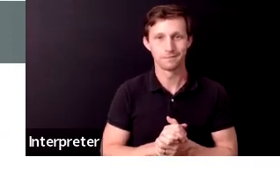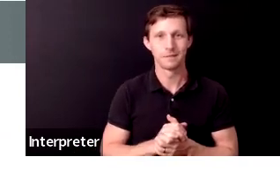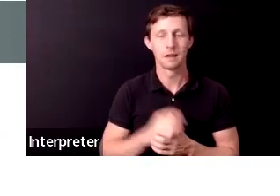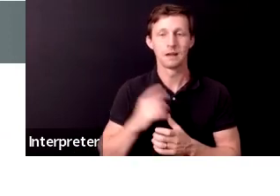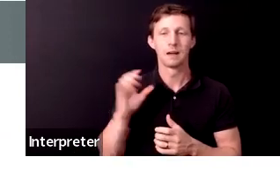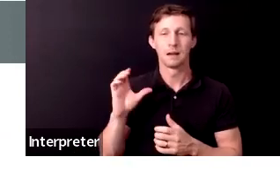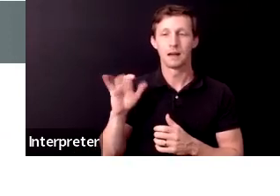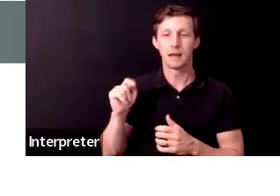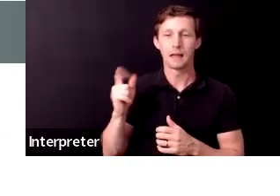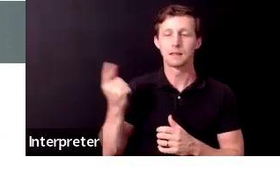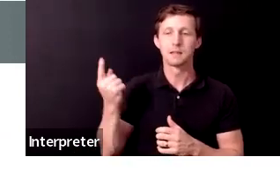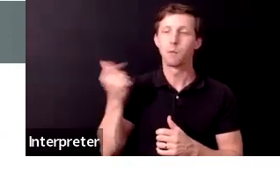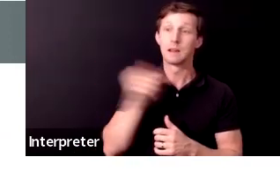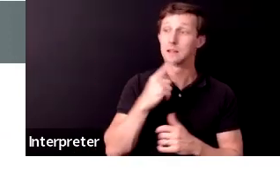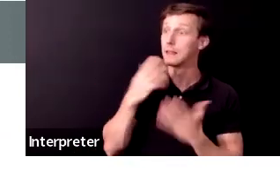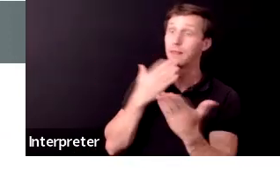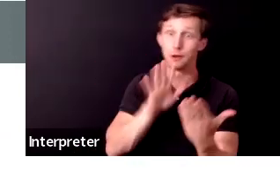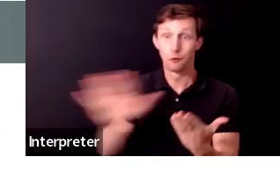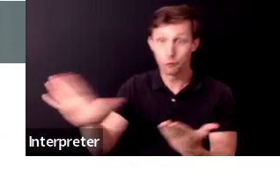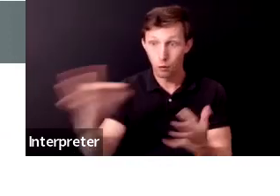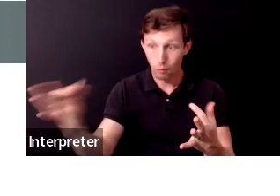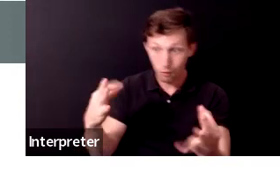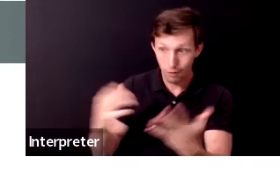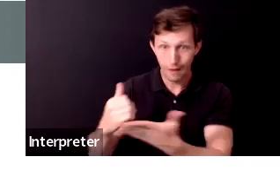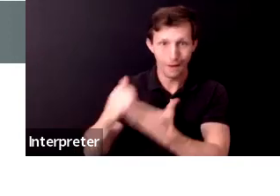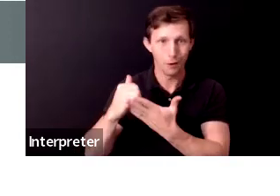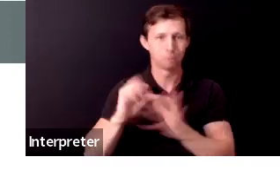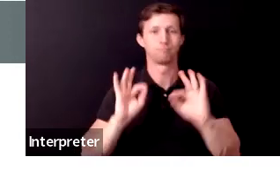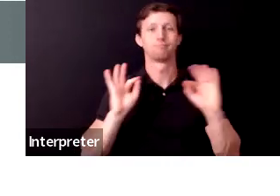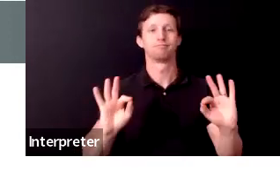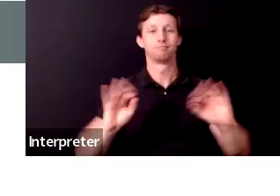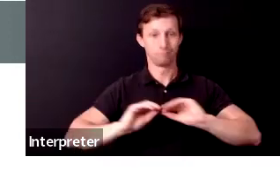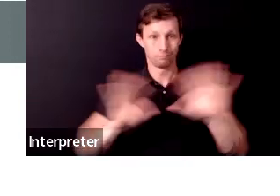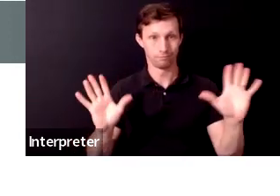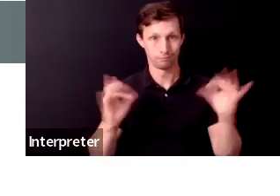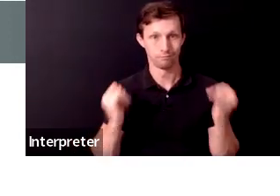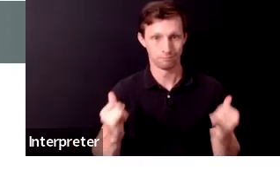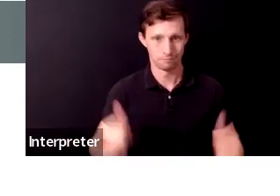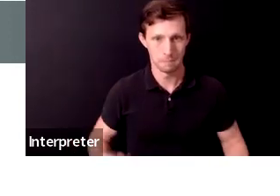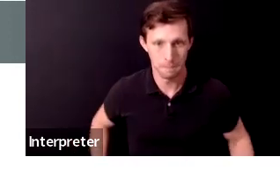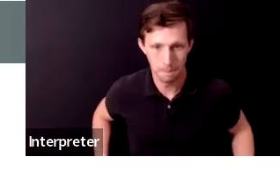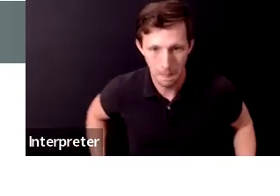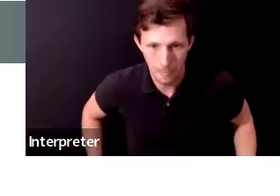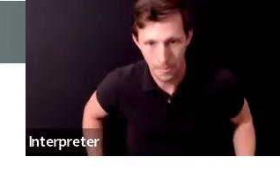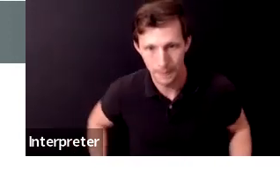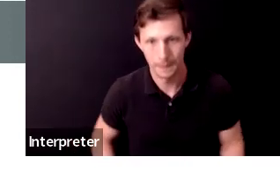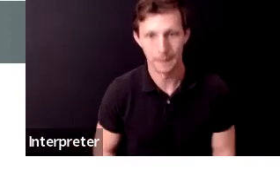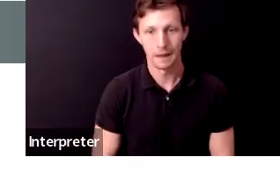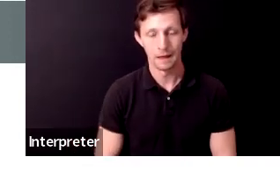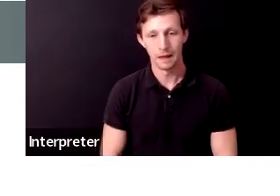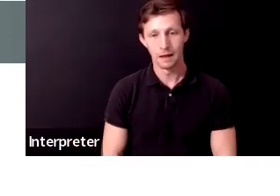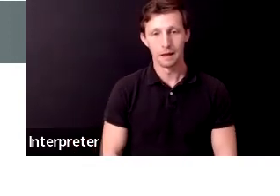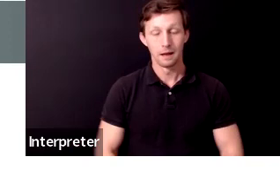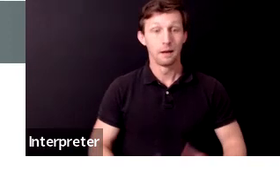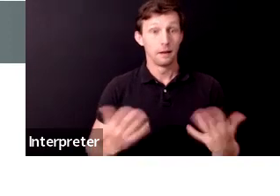Thank you. All right, everyone's saying they can see him now. Perfect. Great. All right.